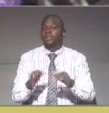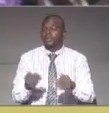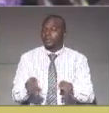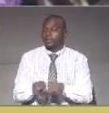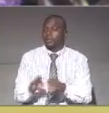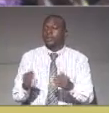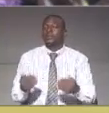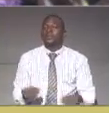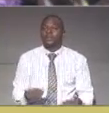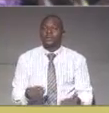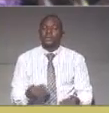This